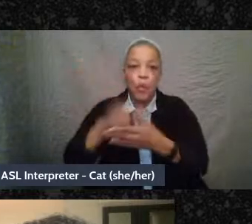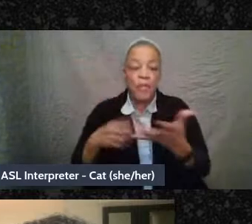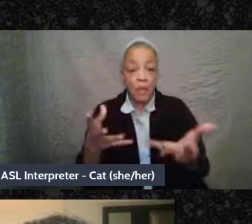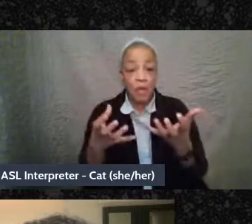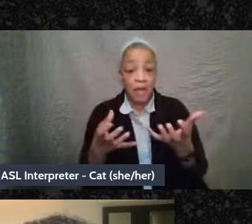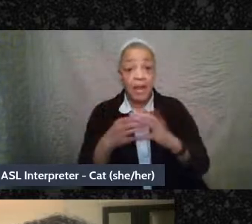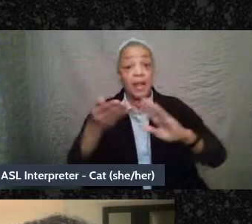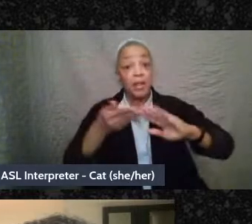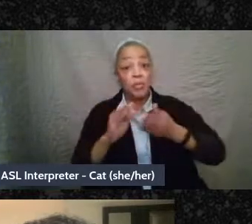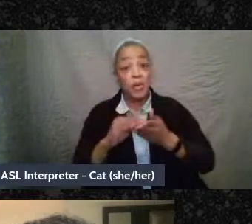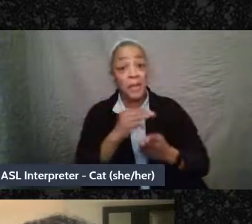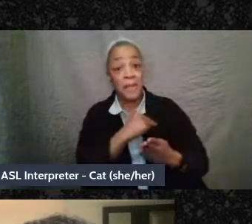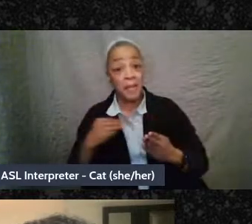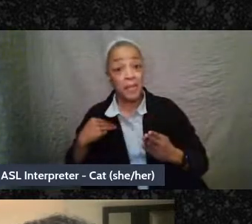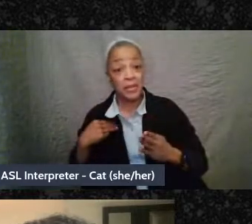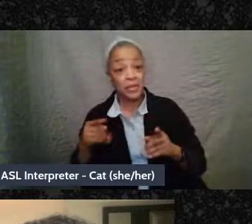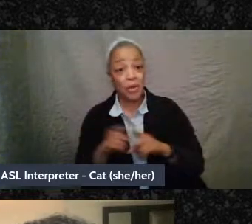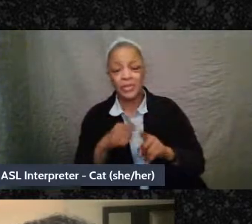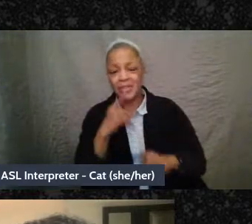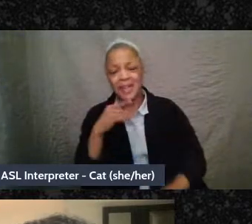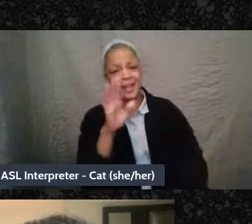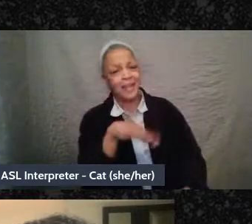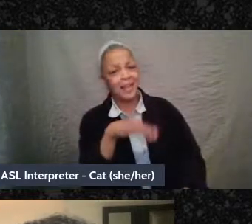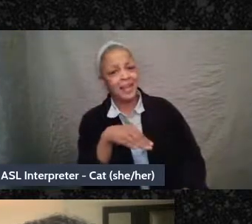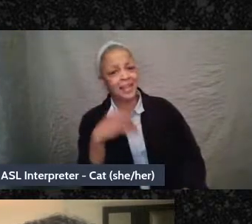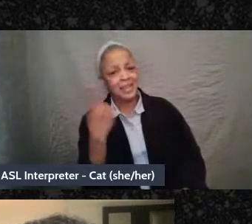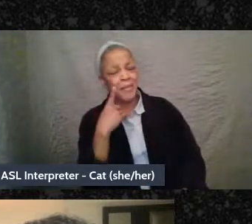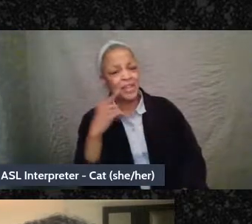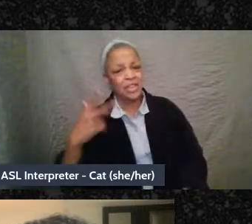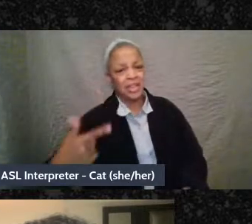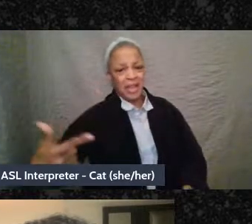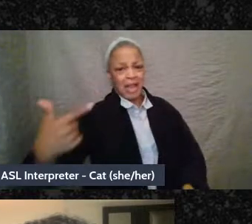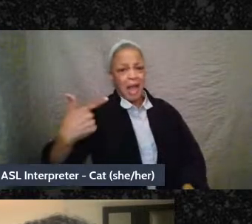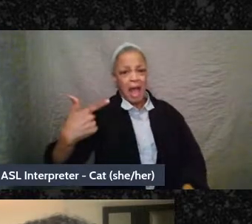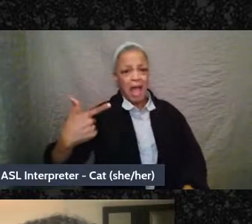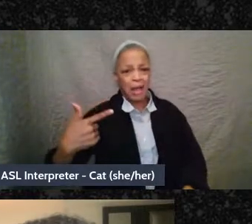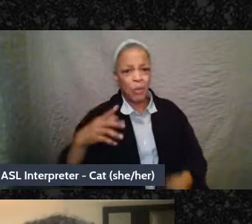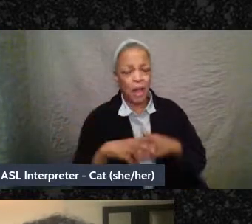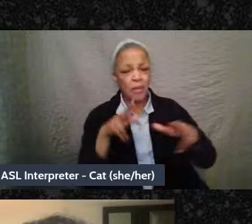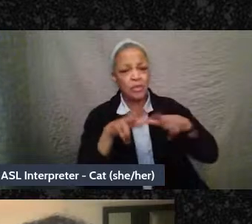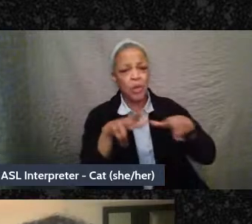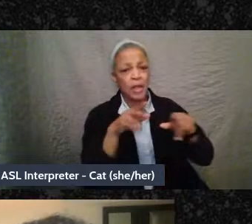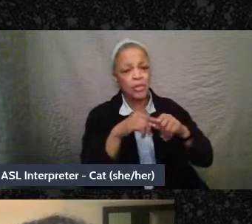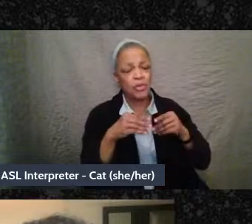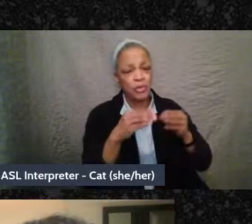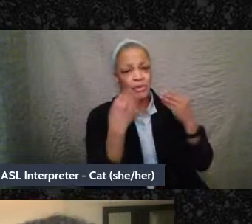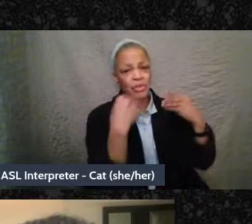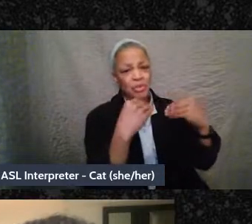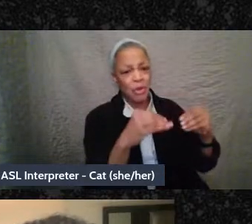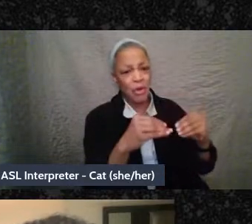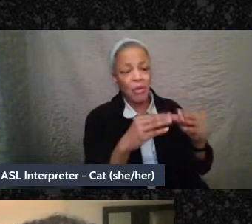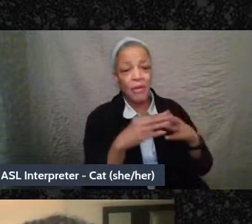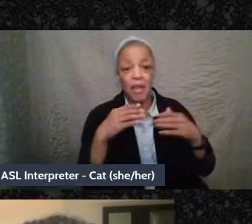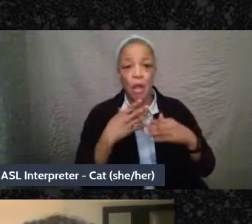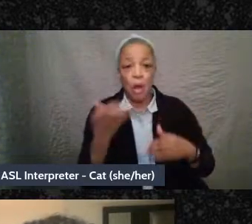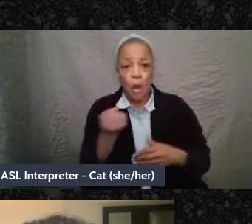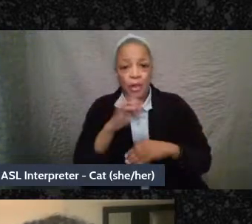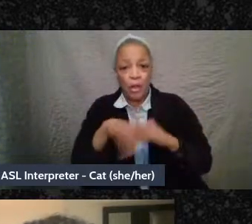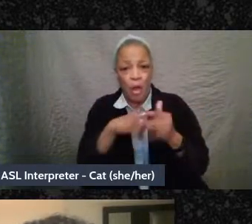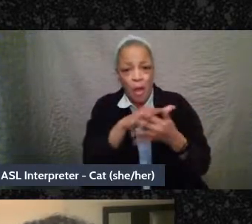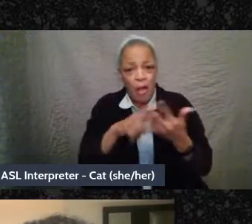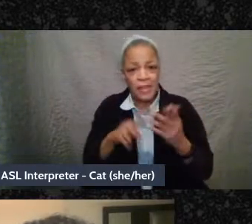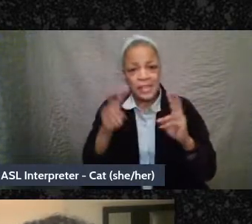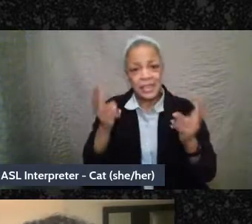who are also like, yo, but somebody just held a gun to my head while I was locking up the store the other day. Like, we're holding all of these and we're saying, no, but the police isn't